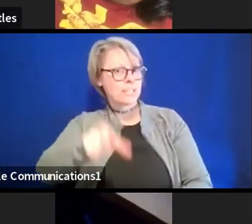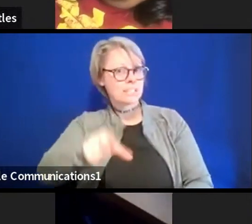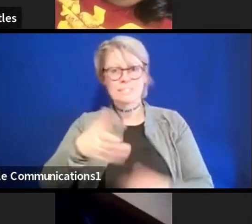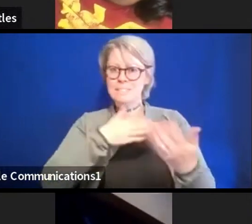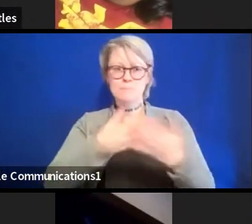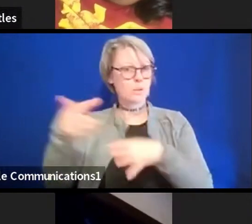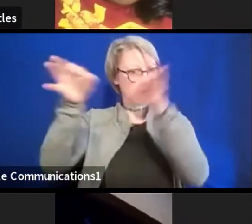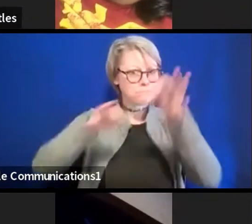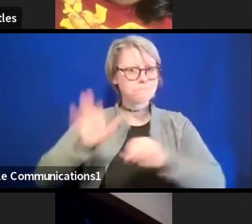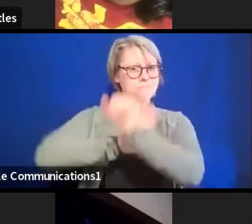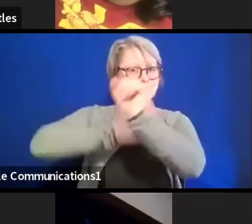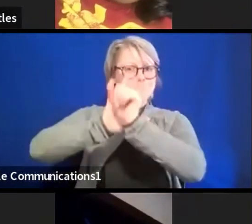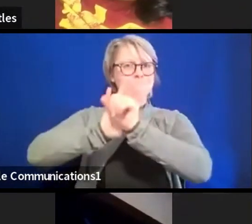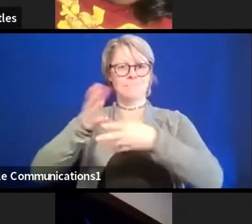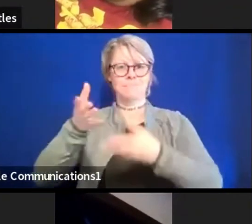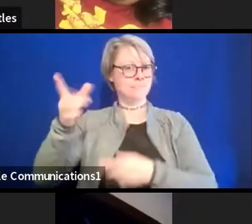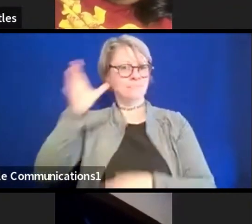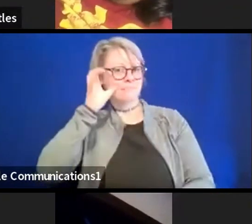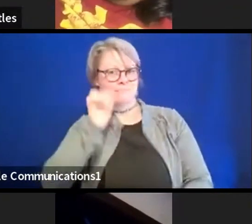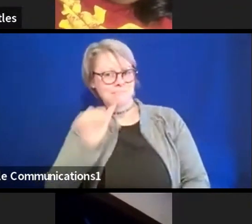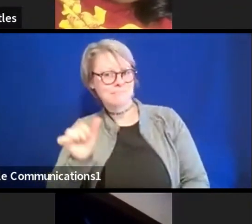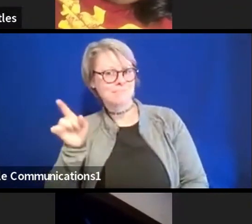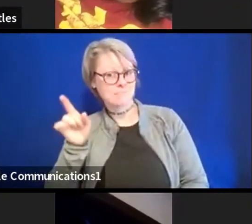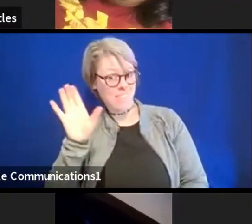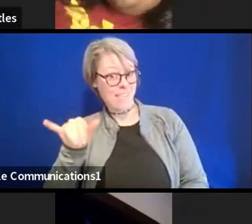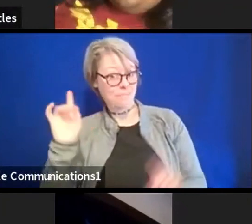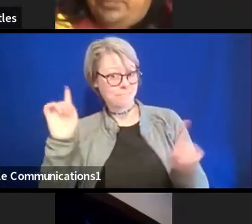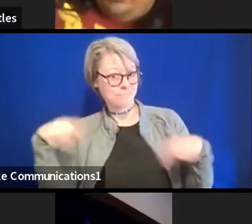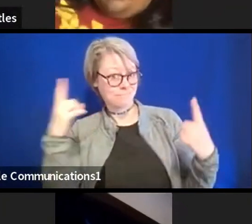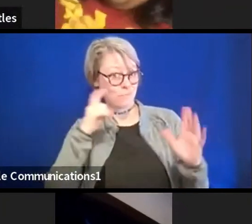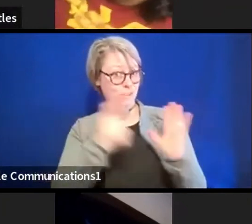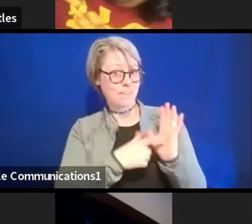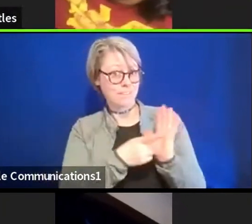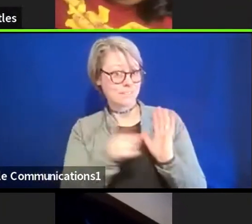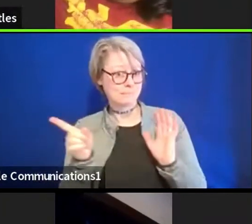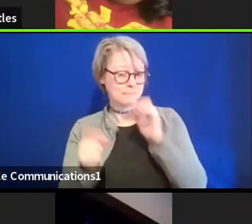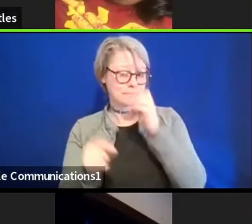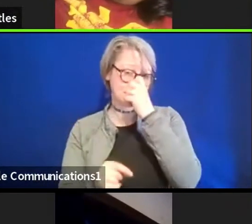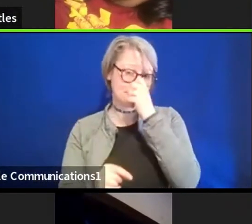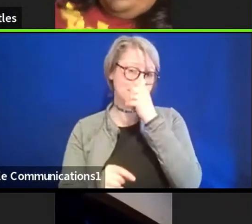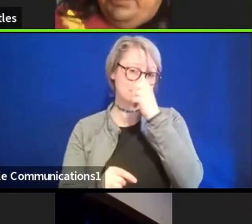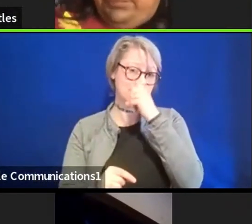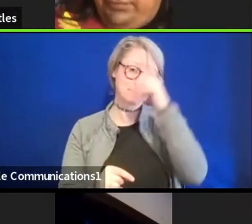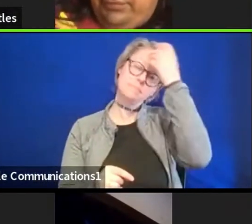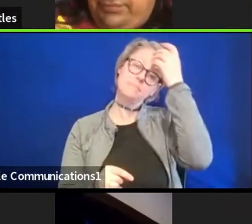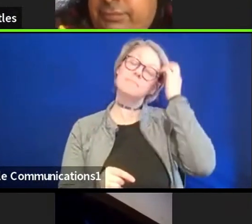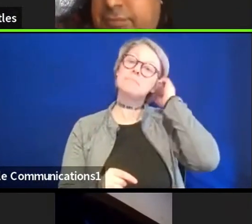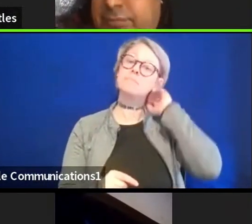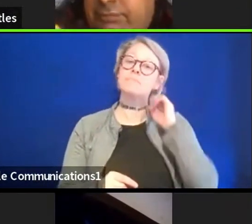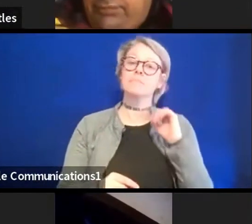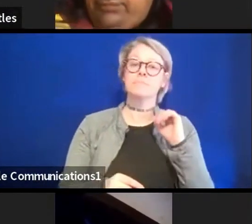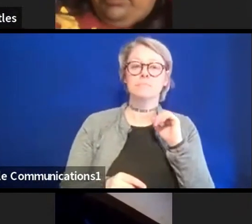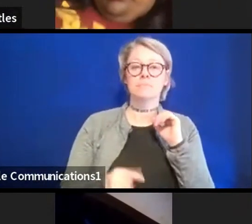many times you tried to tell them what you needed, they didn't listen. yep. I'm wondering, I'm going to